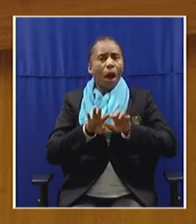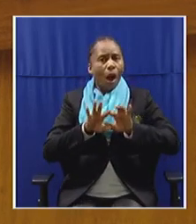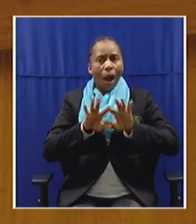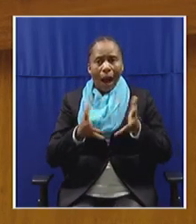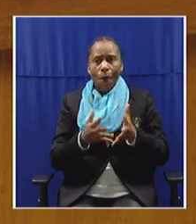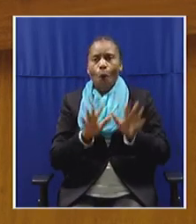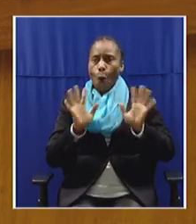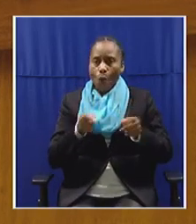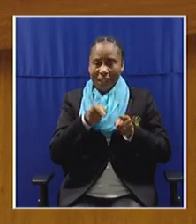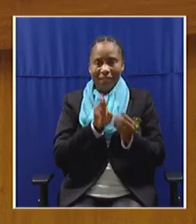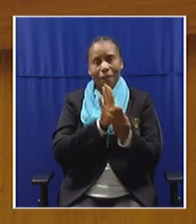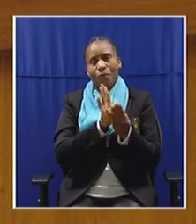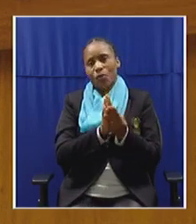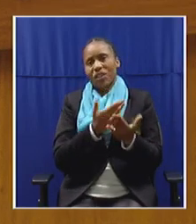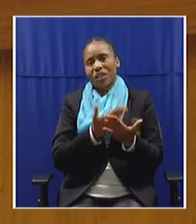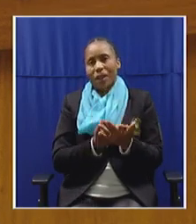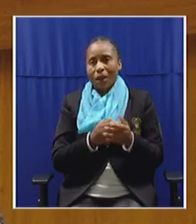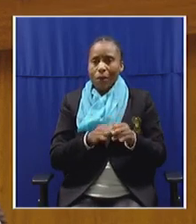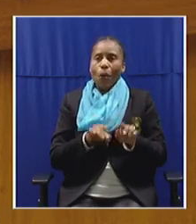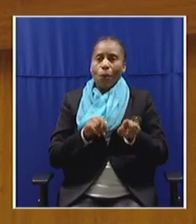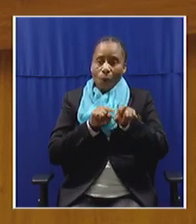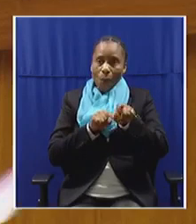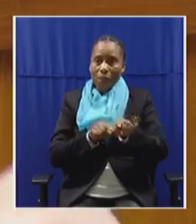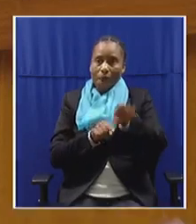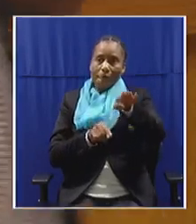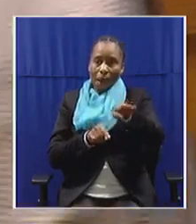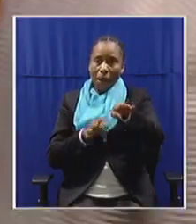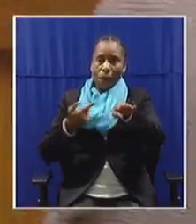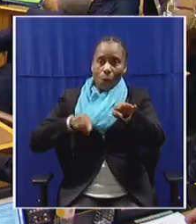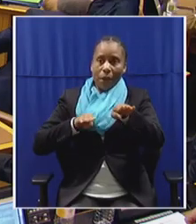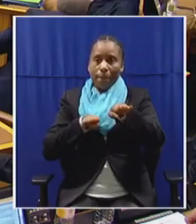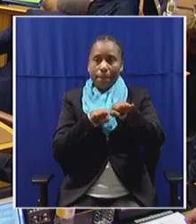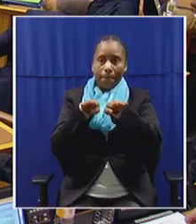got to use this approach. So AIC supports this motion.